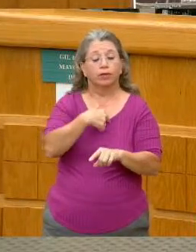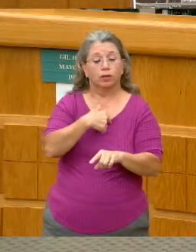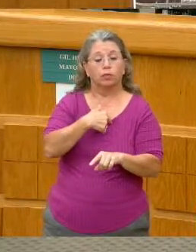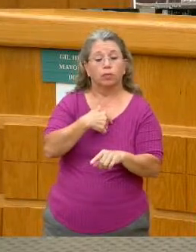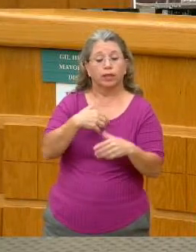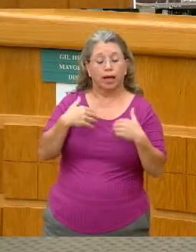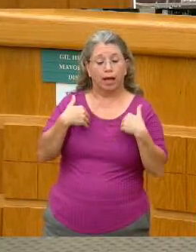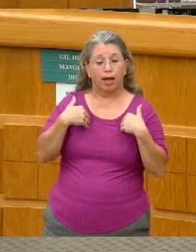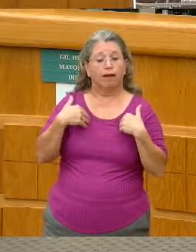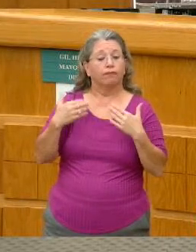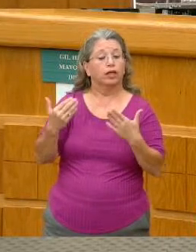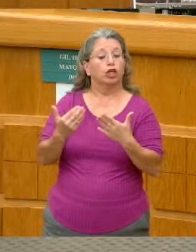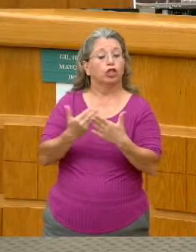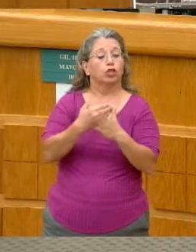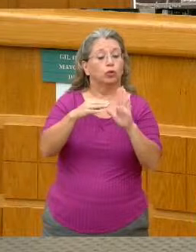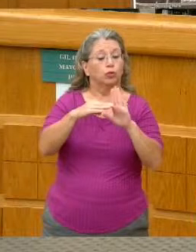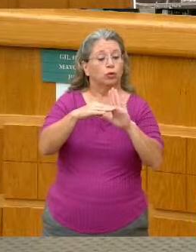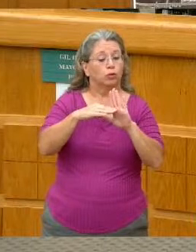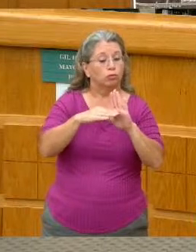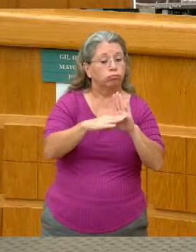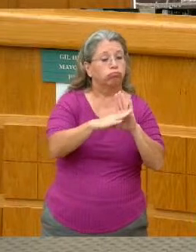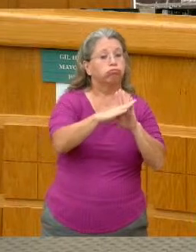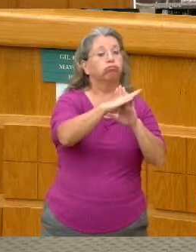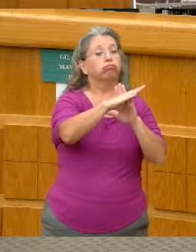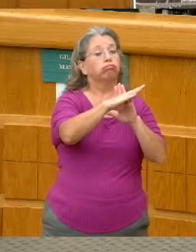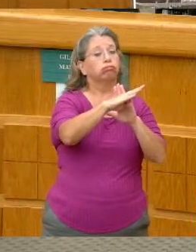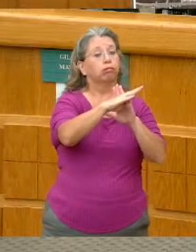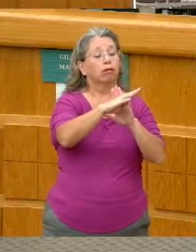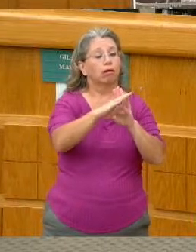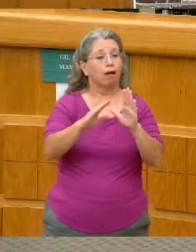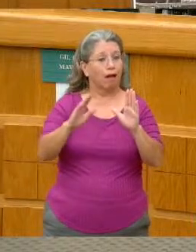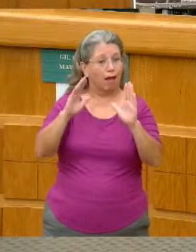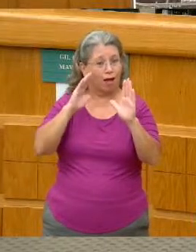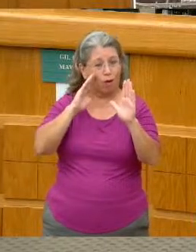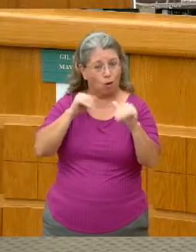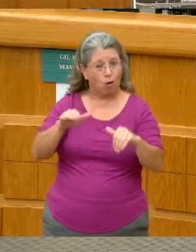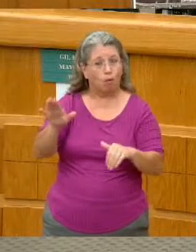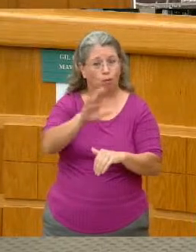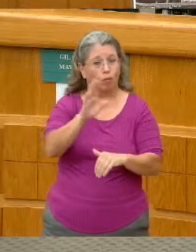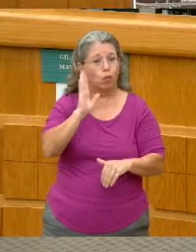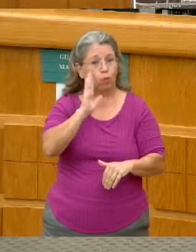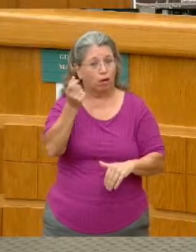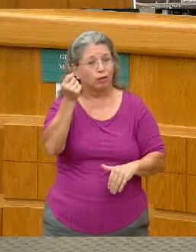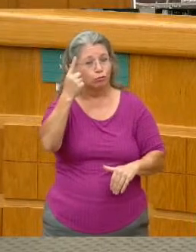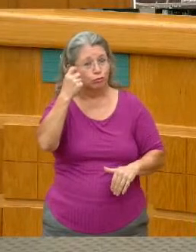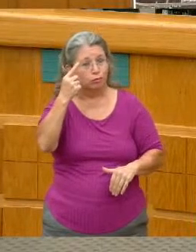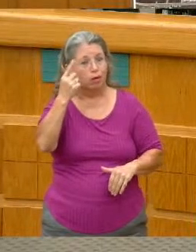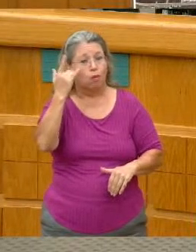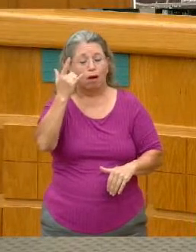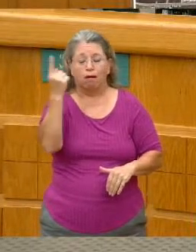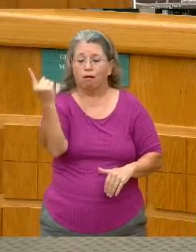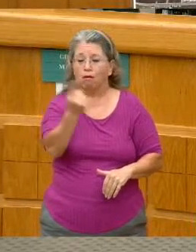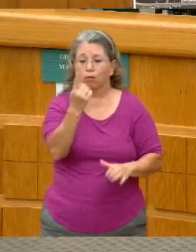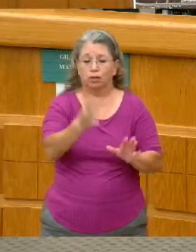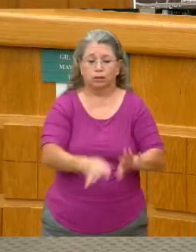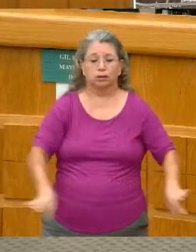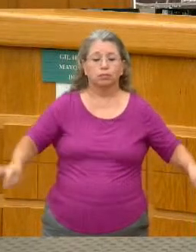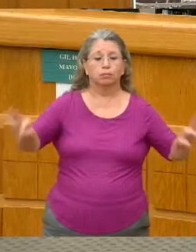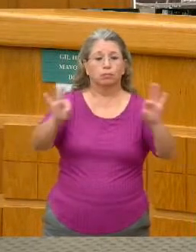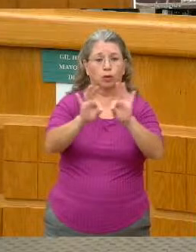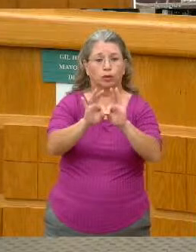tidal surge, I hope that you will understand why it is always important to